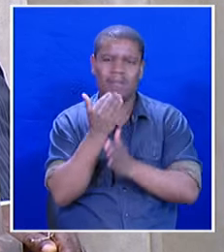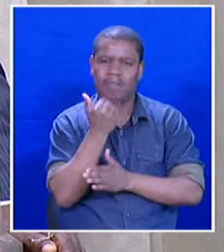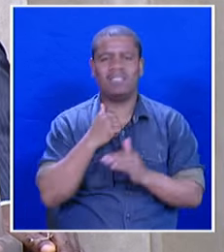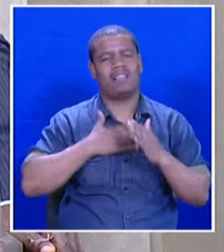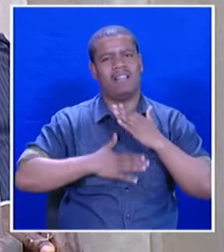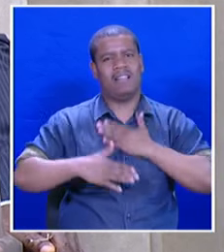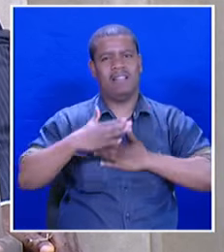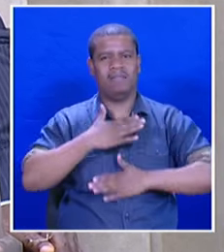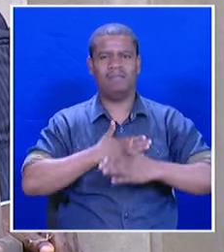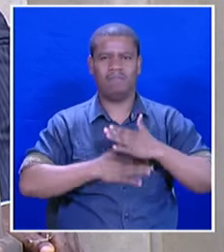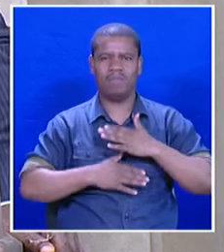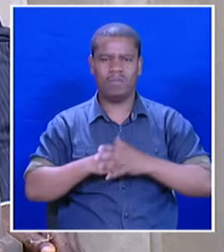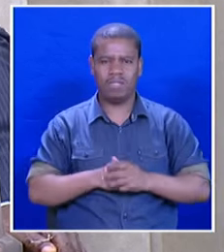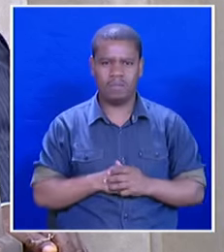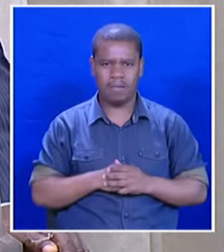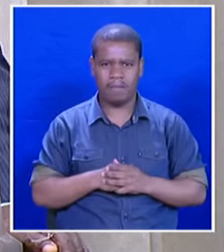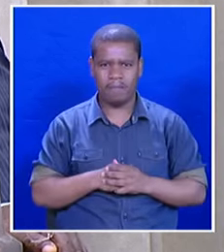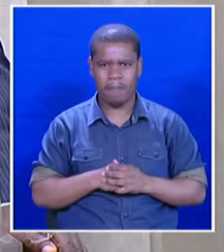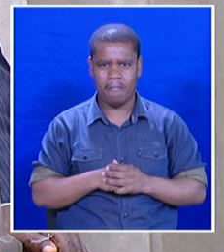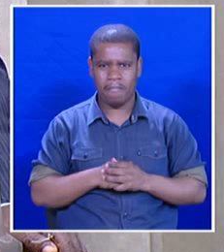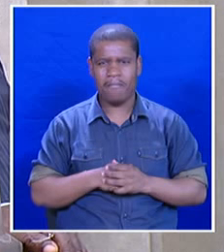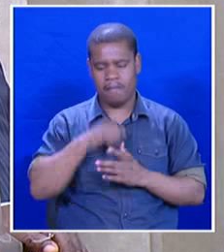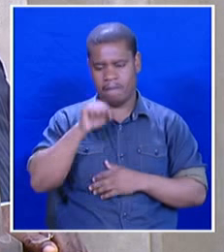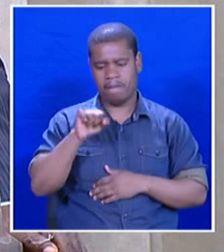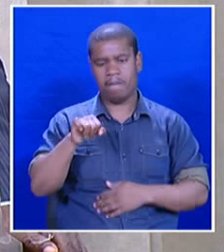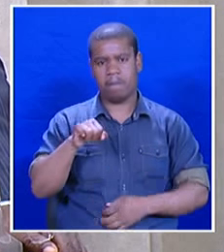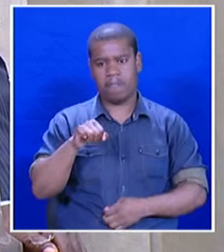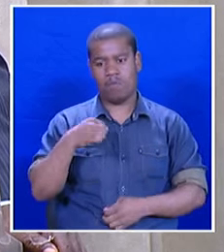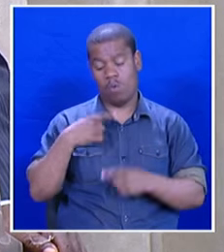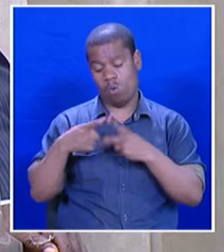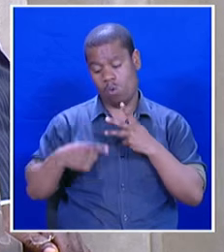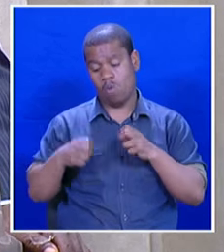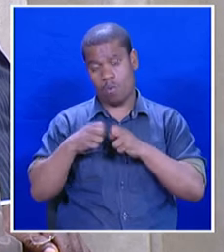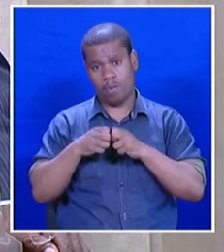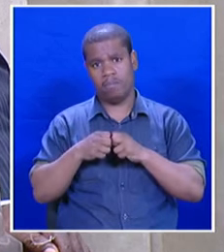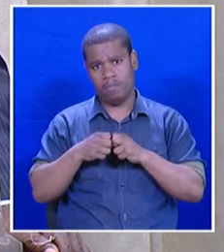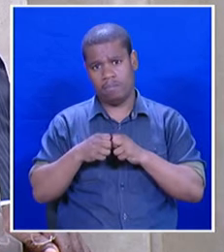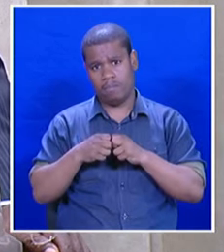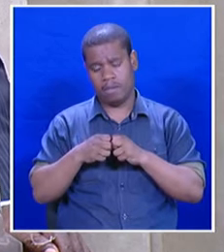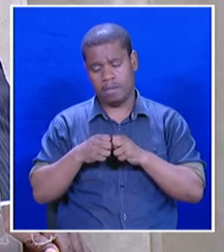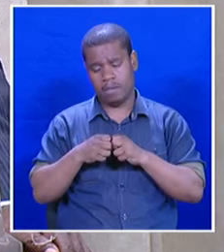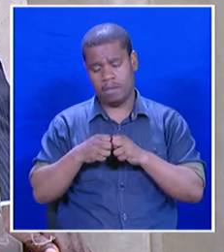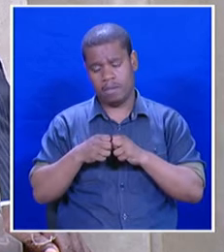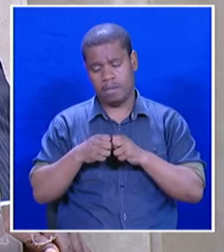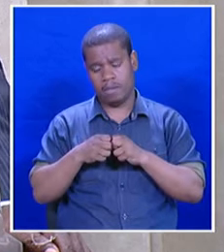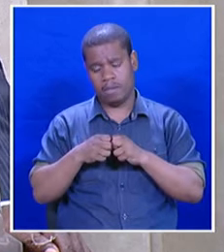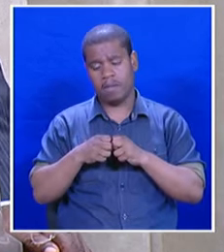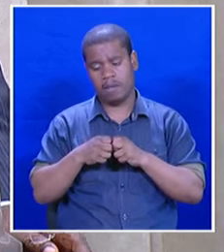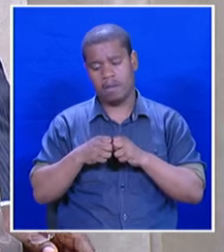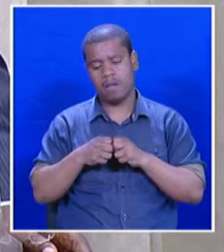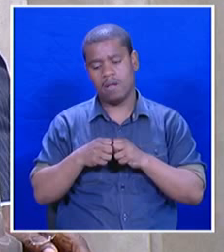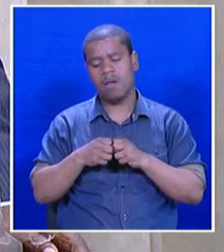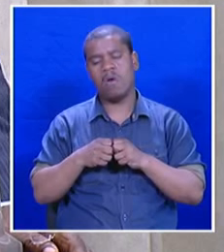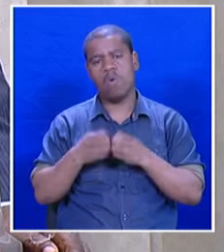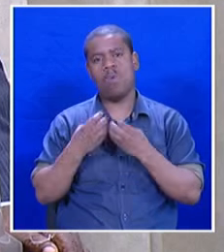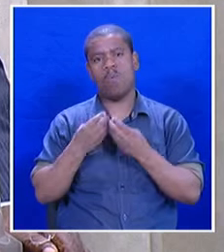are being handled and they are being addressed, and proper solutions will be found, as we always seek to find